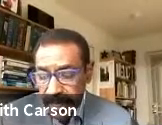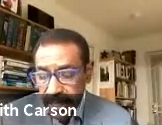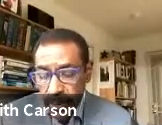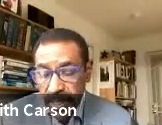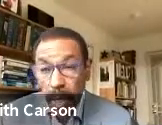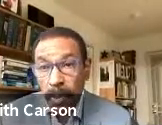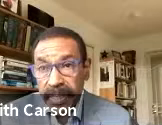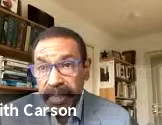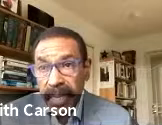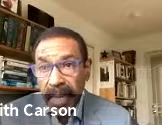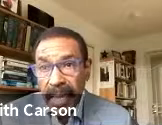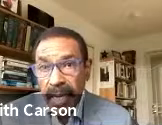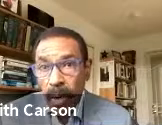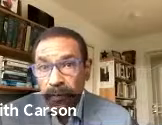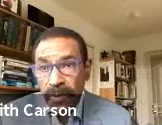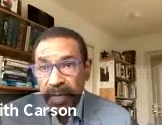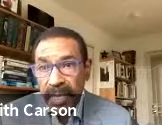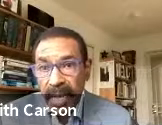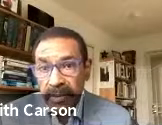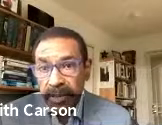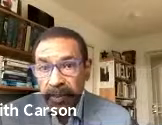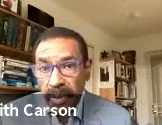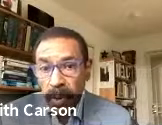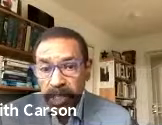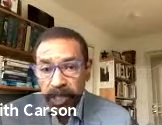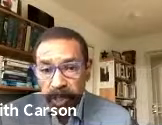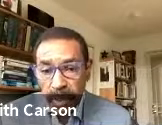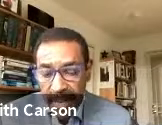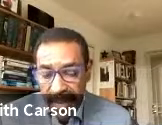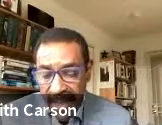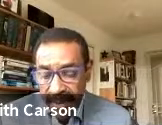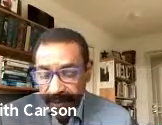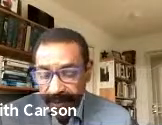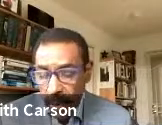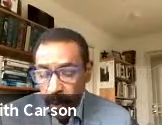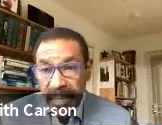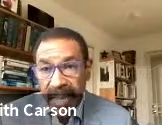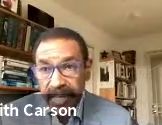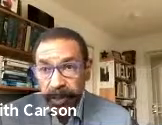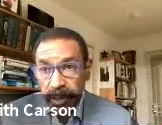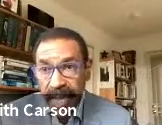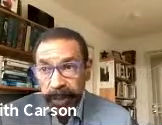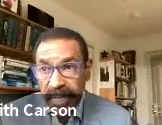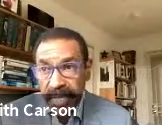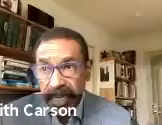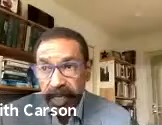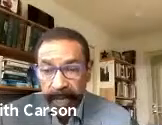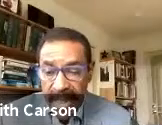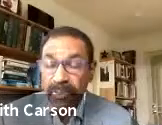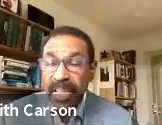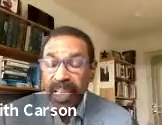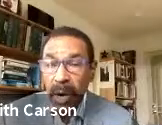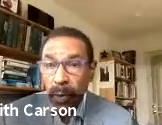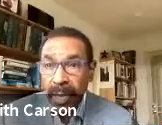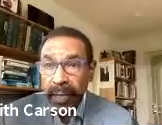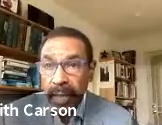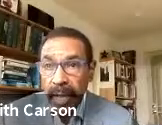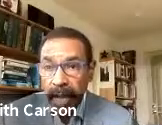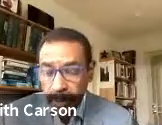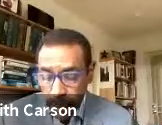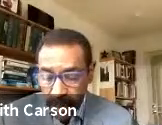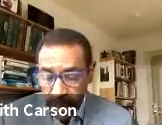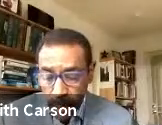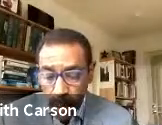your ability to reopen. And hopefully some of the questions you might have will be answered as we continue to navigate our